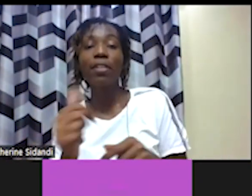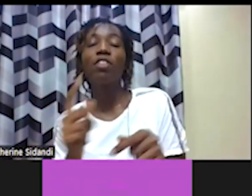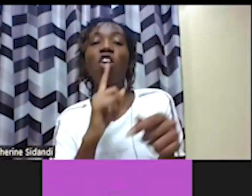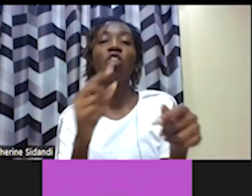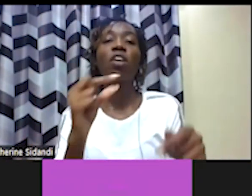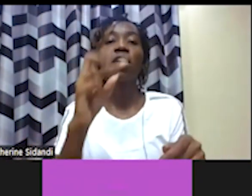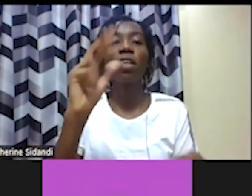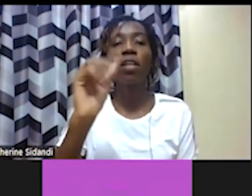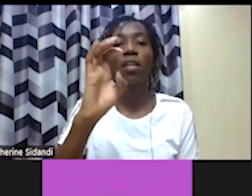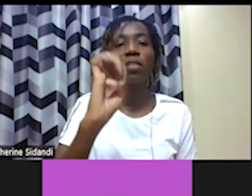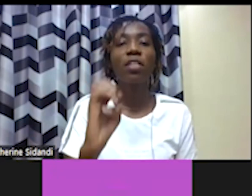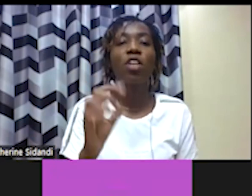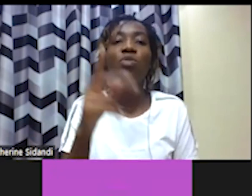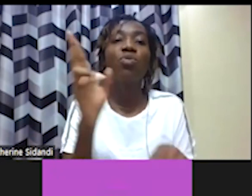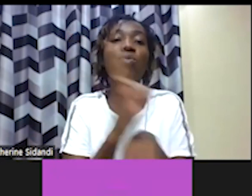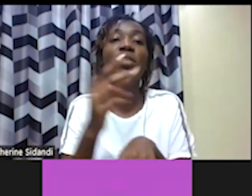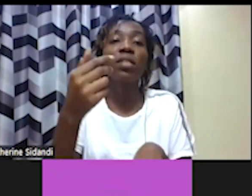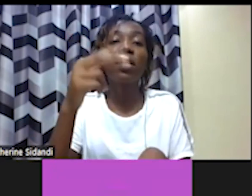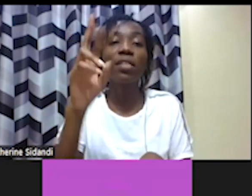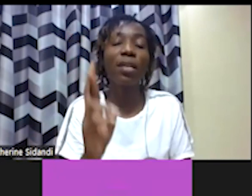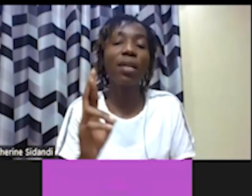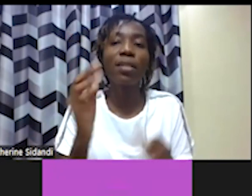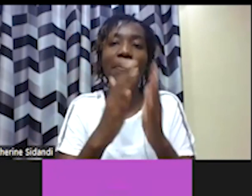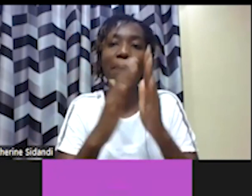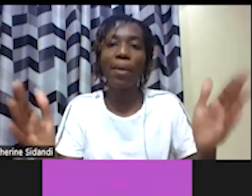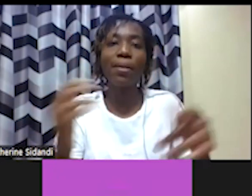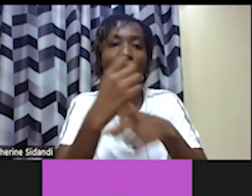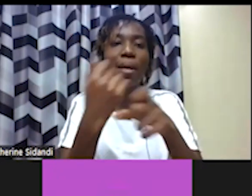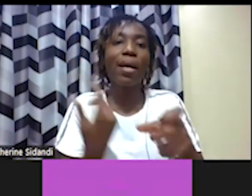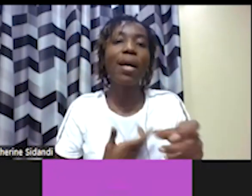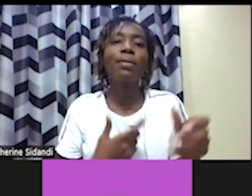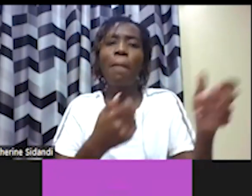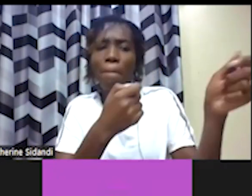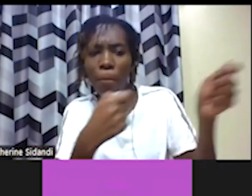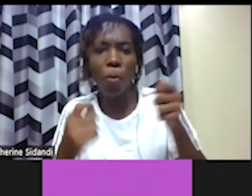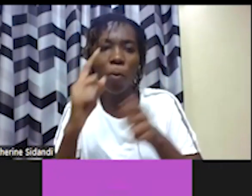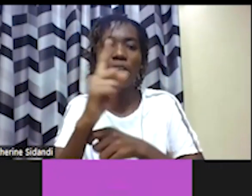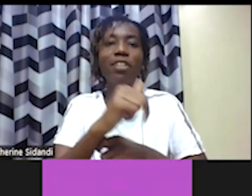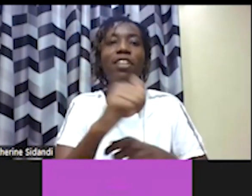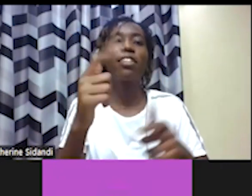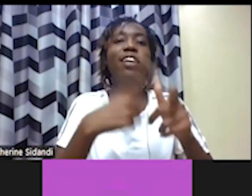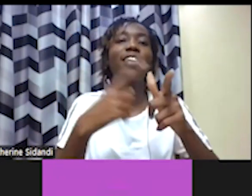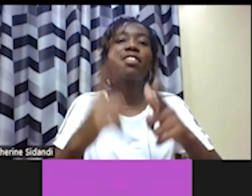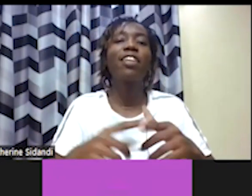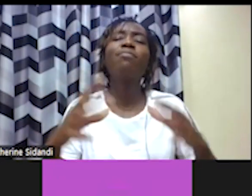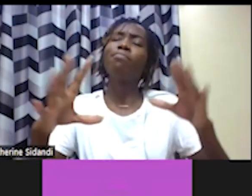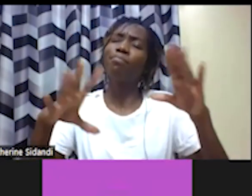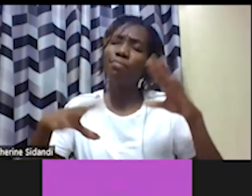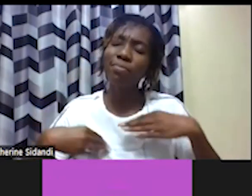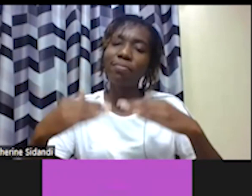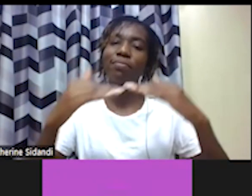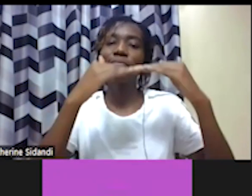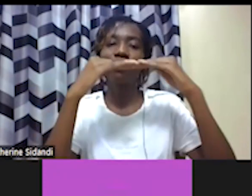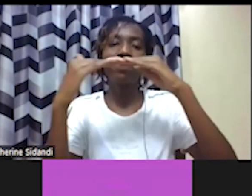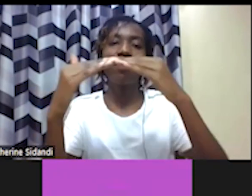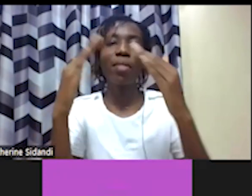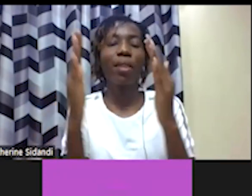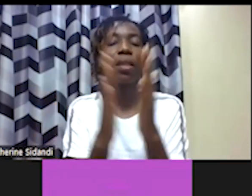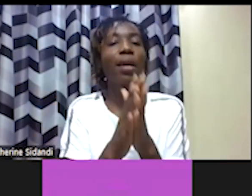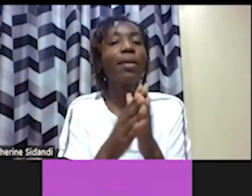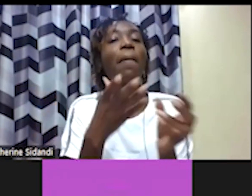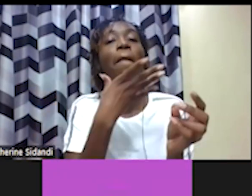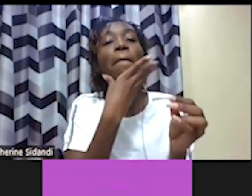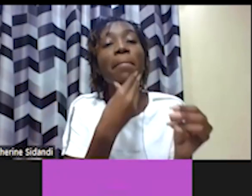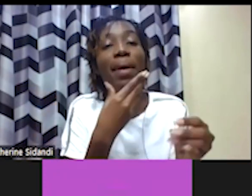to use the HR space to make us pull each other and then embrace equality. And our men,